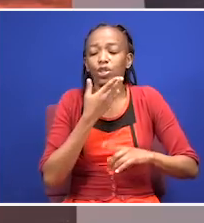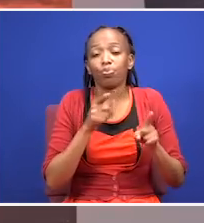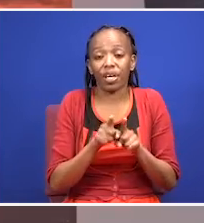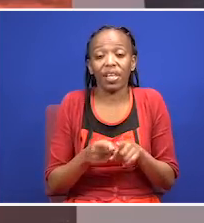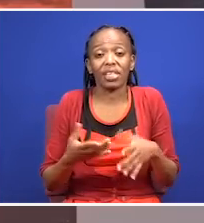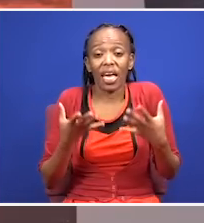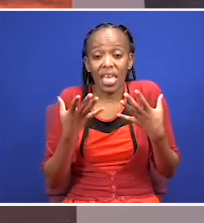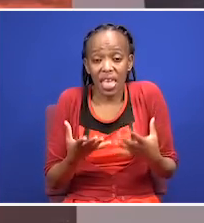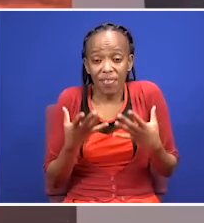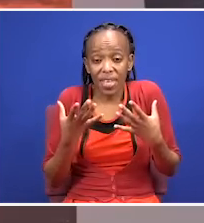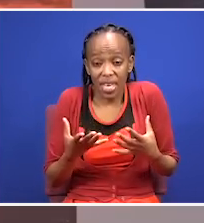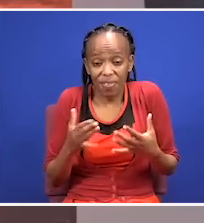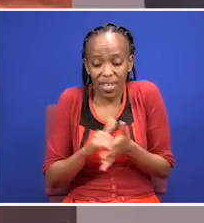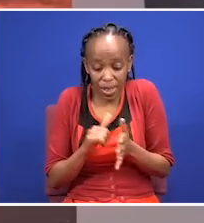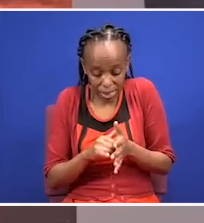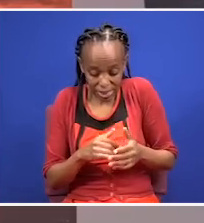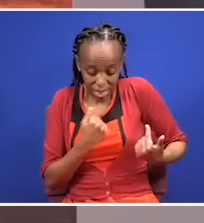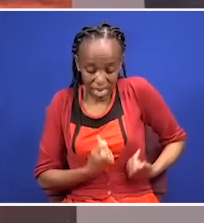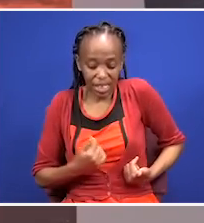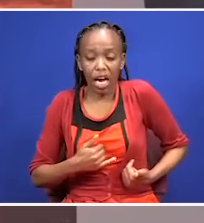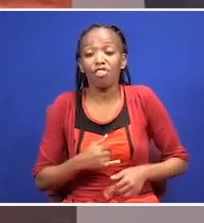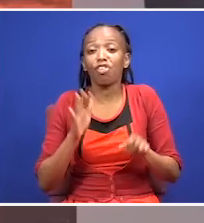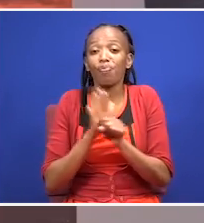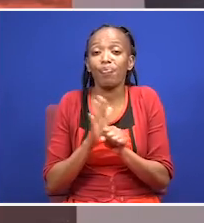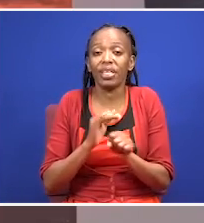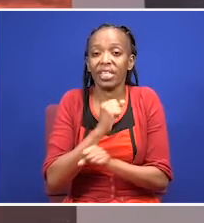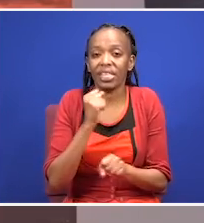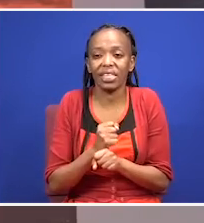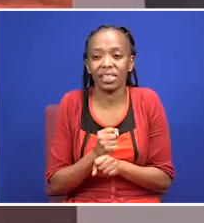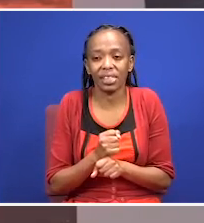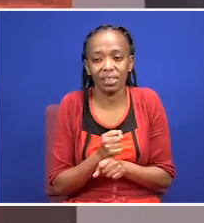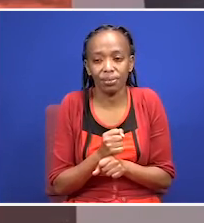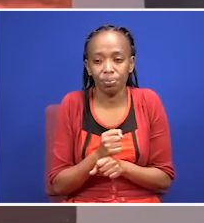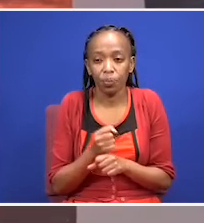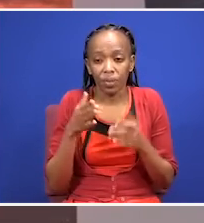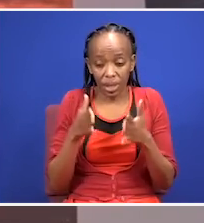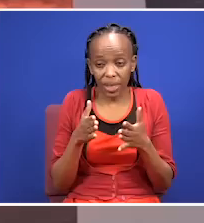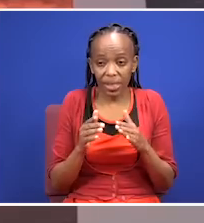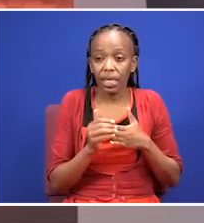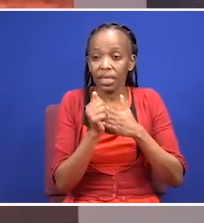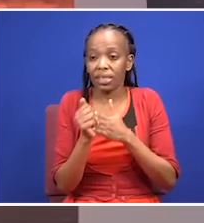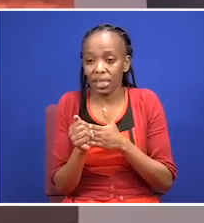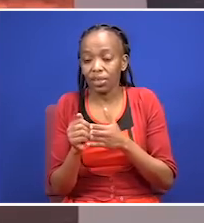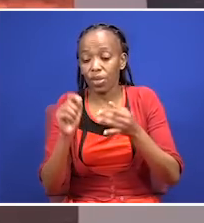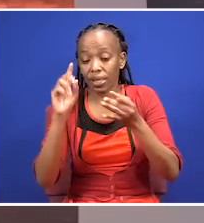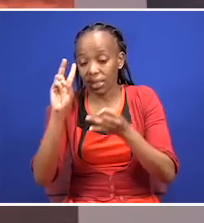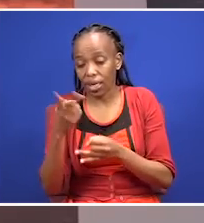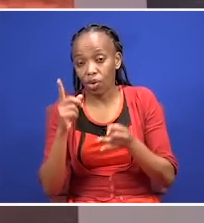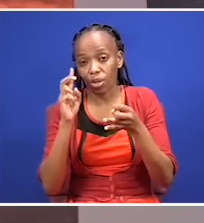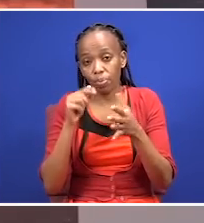a heavy weight that had rested on their hearts for many years this takes us to the second